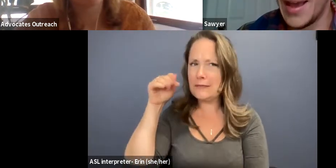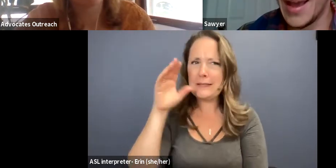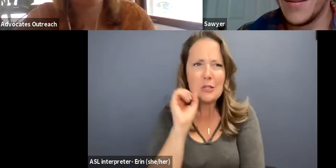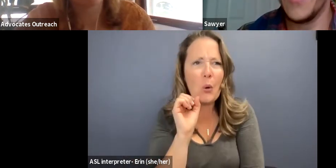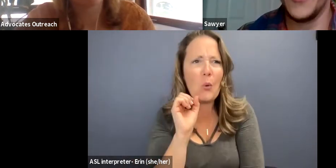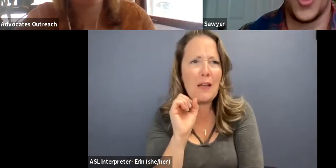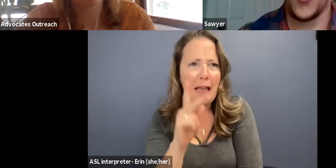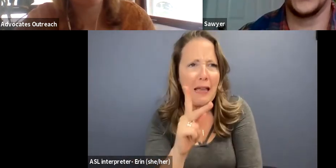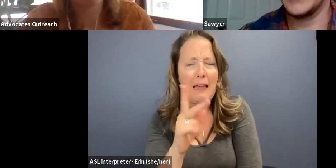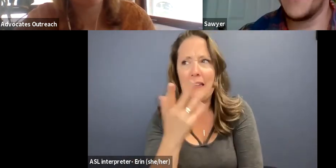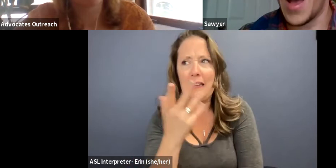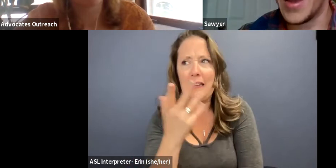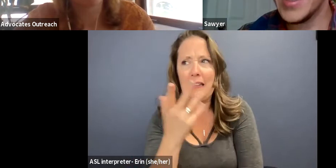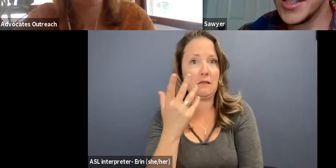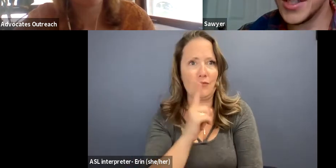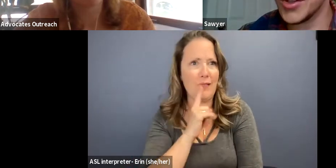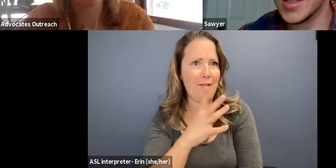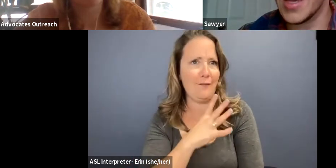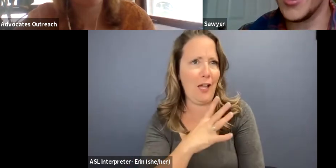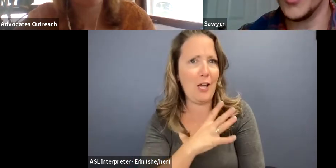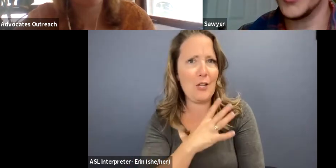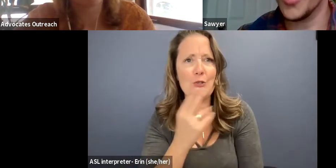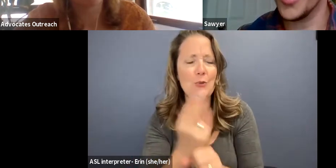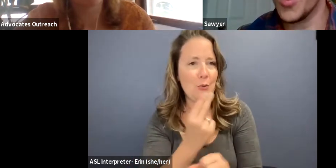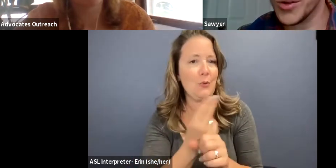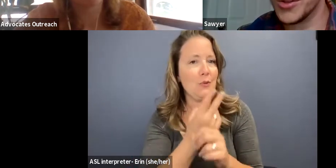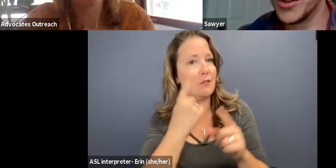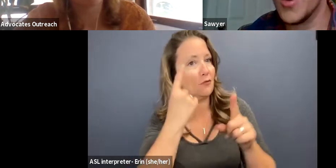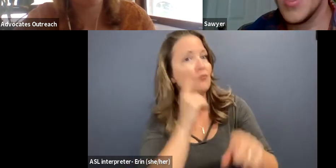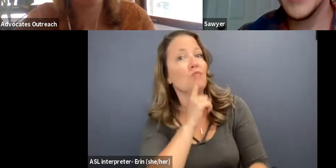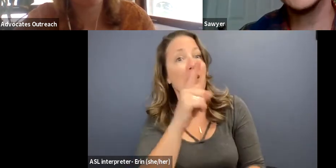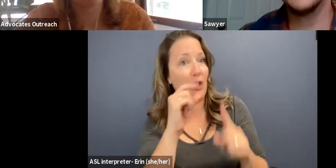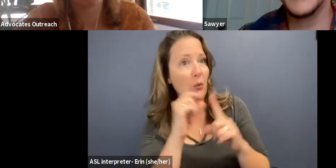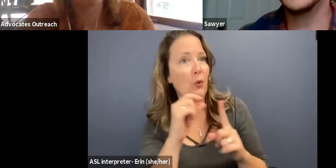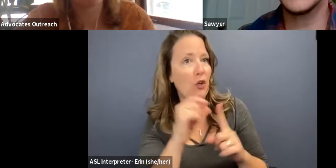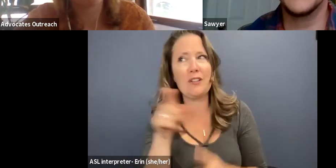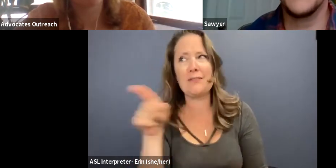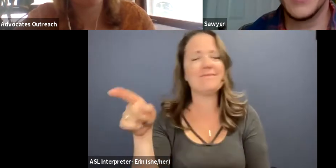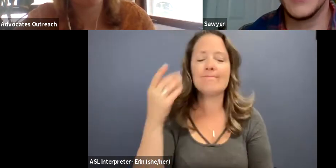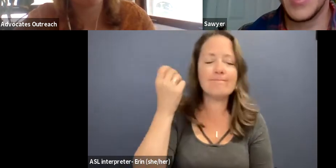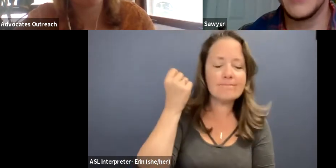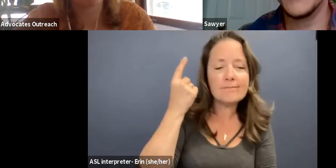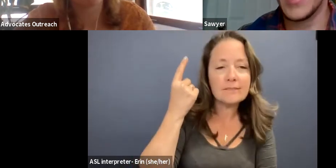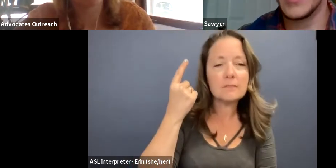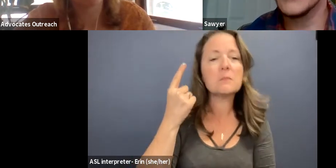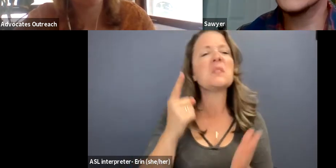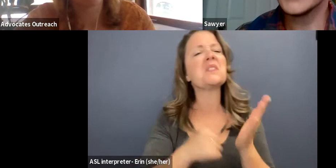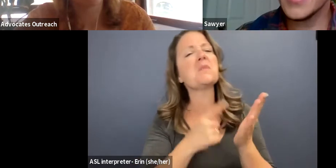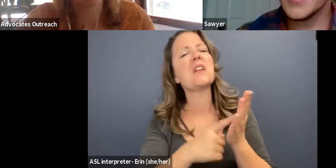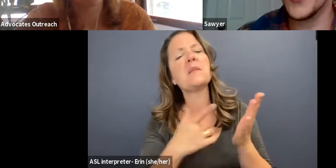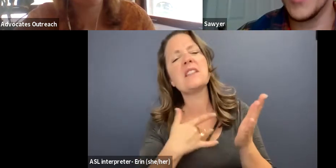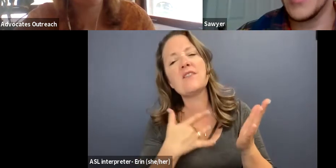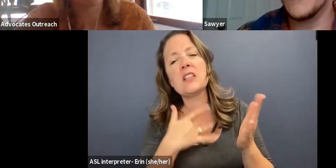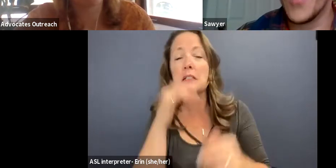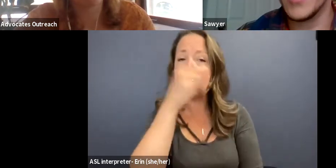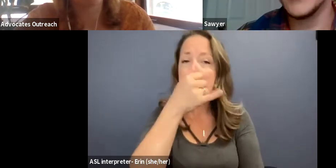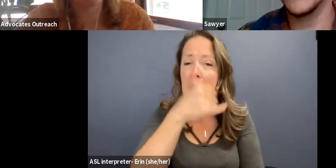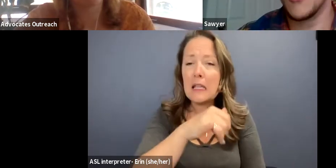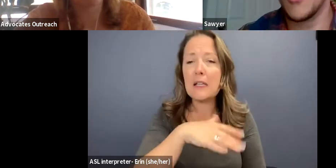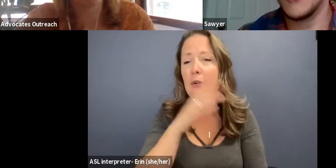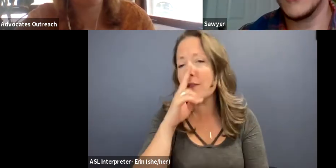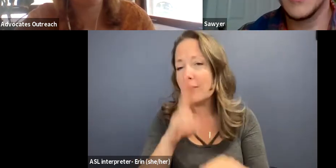Yeah. All right. So I'll move on to the next one then. Oh, this